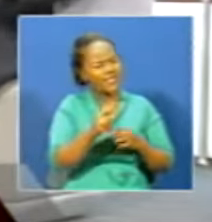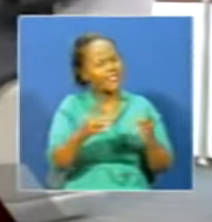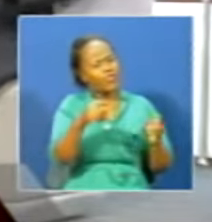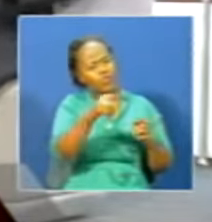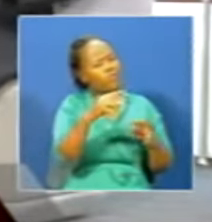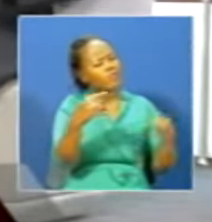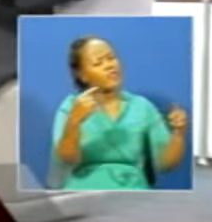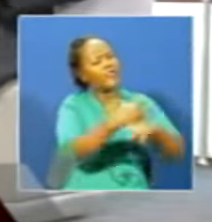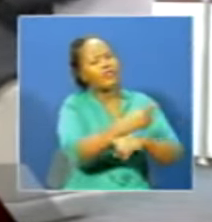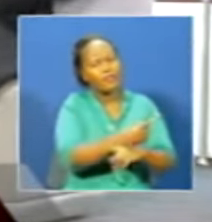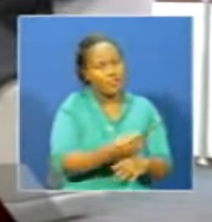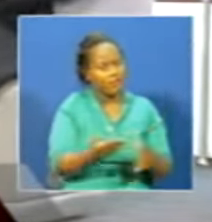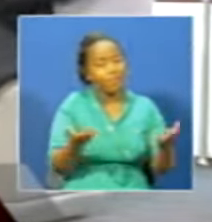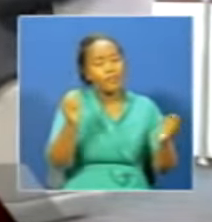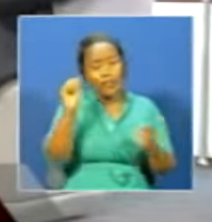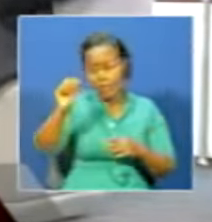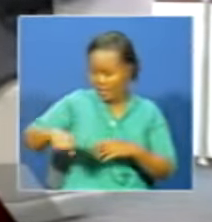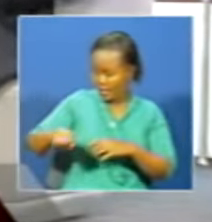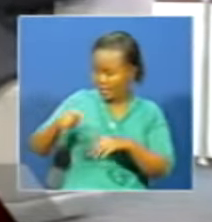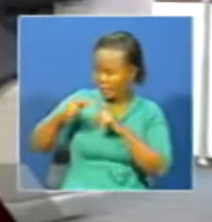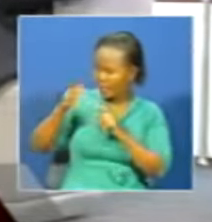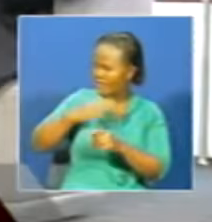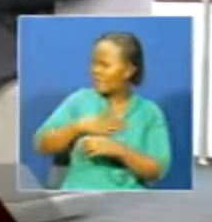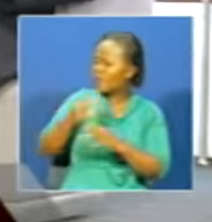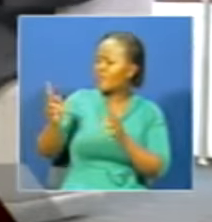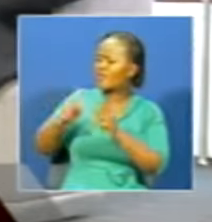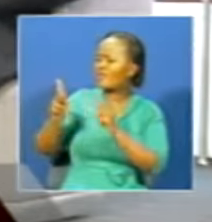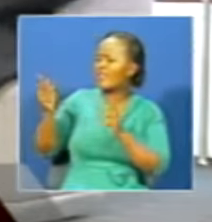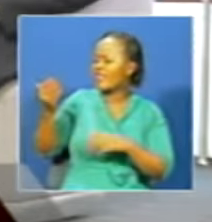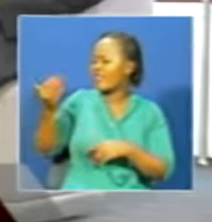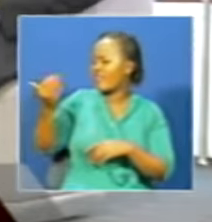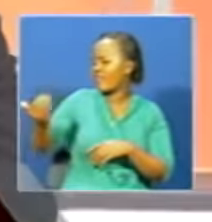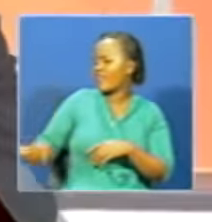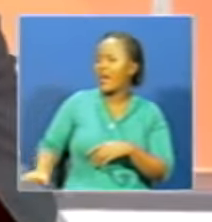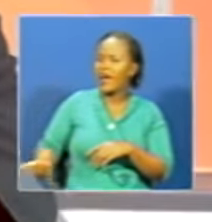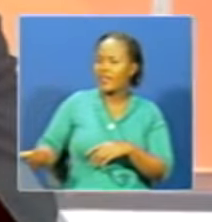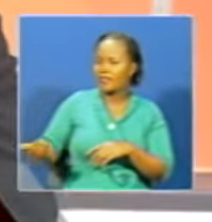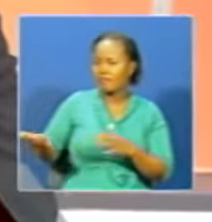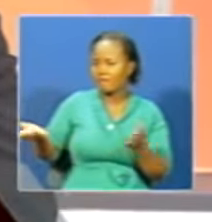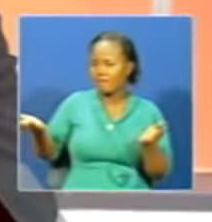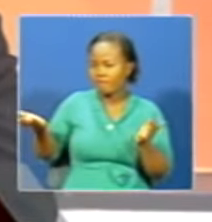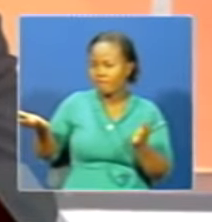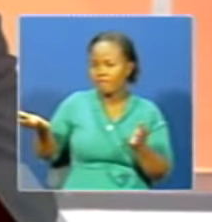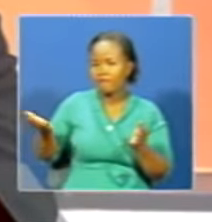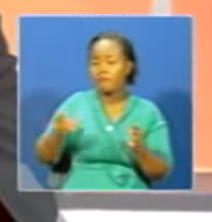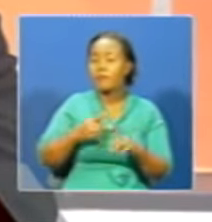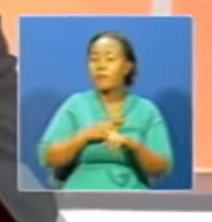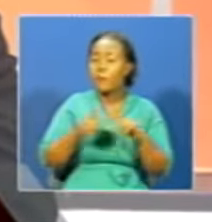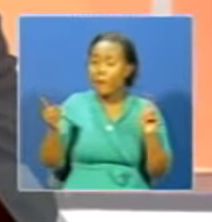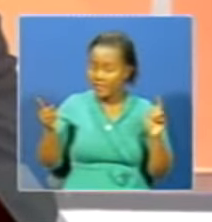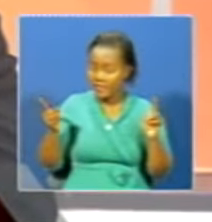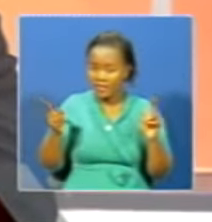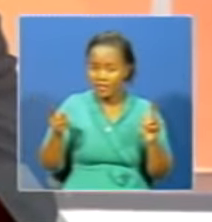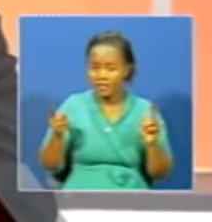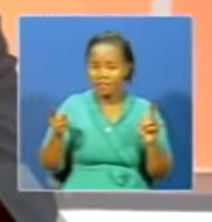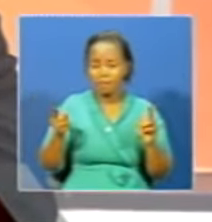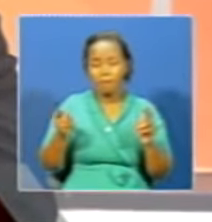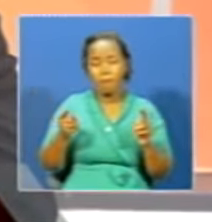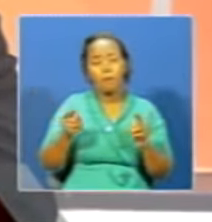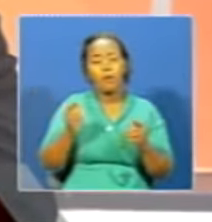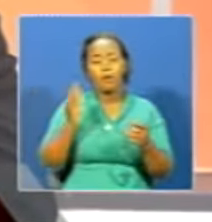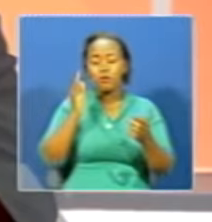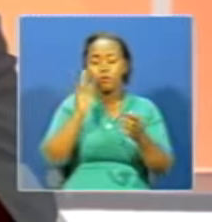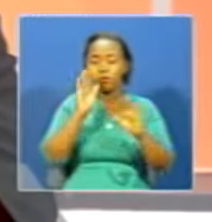Yes, but you see, I was young. I was very young. I was an infant, basically. But nevertheless, the fact of the matter is